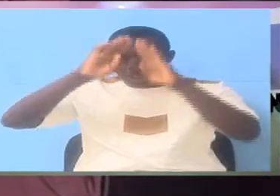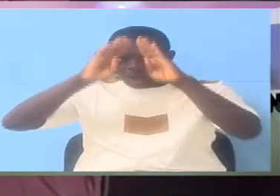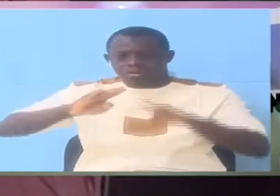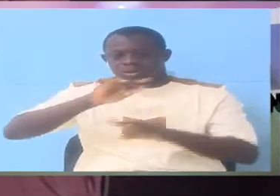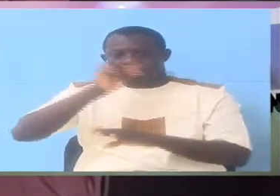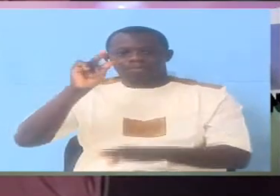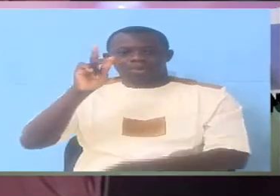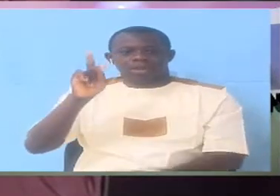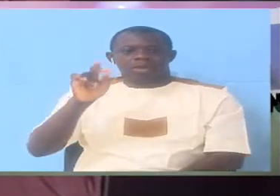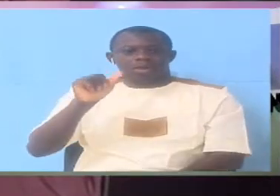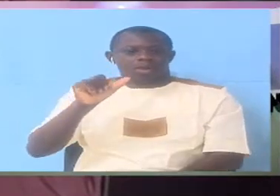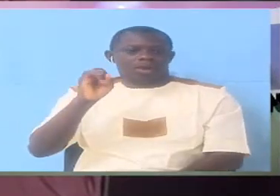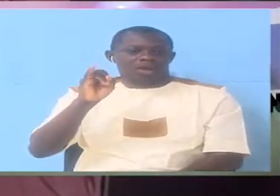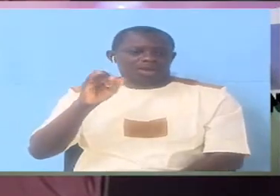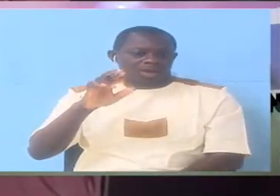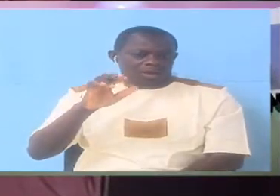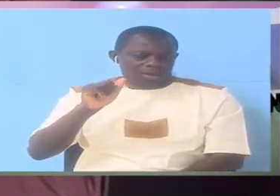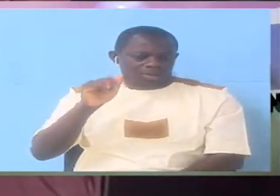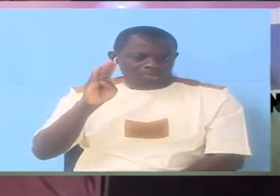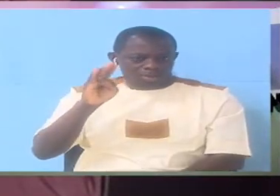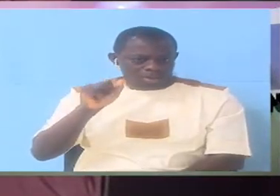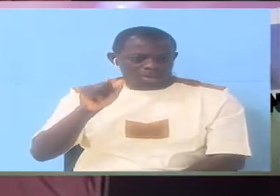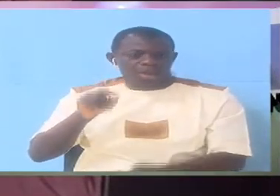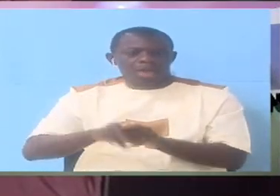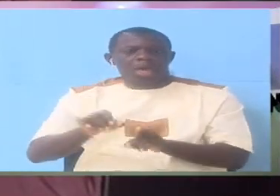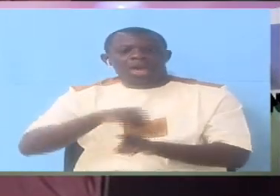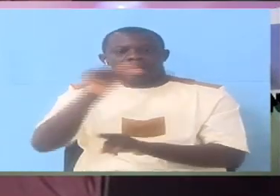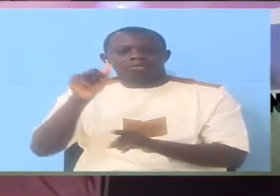disembarked people, and that was the Kairaba station. And there